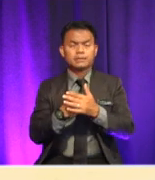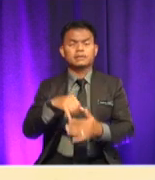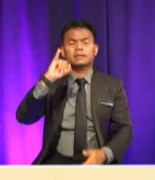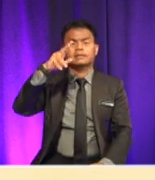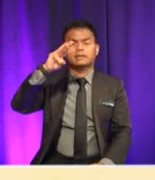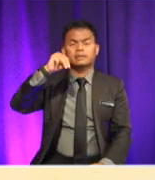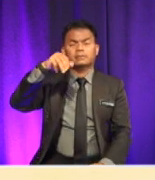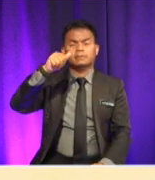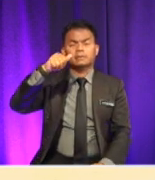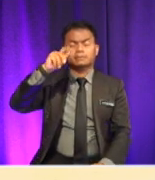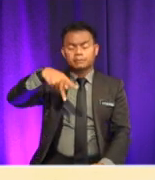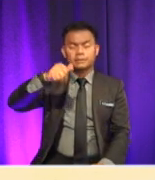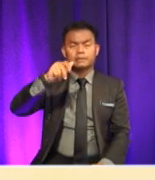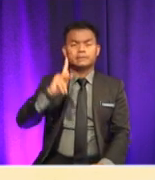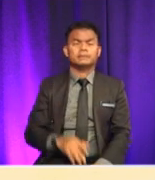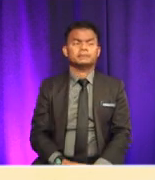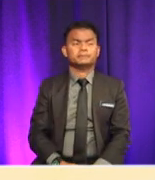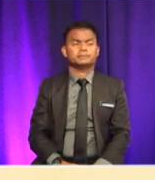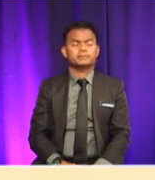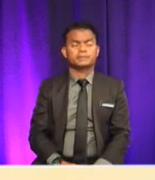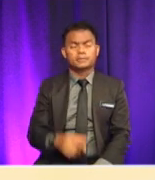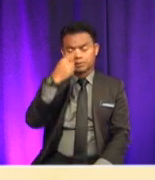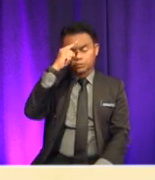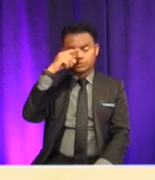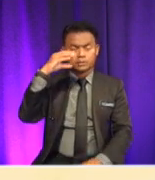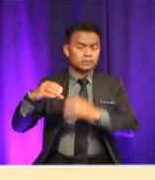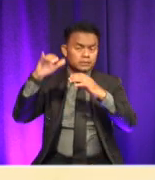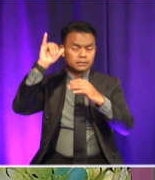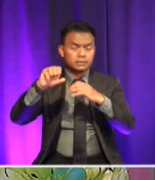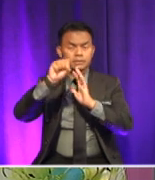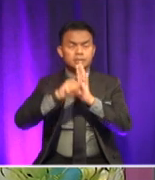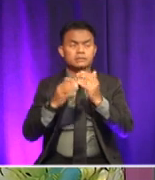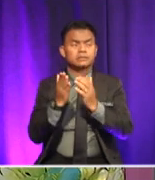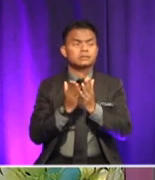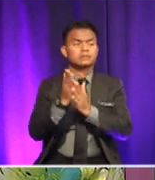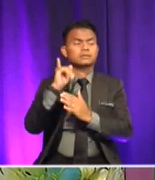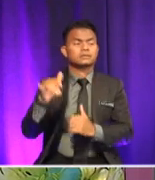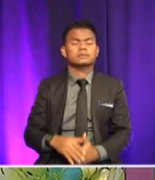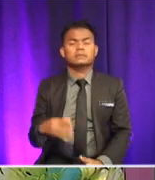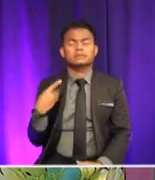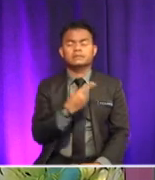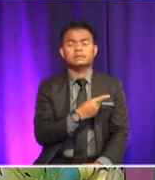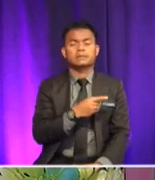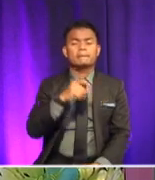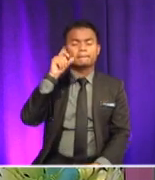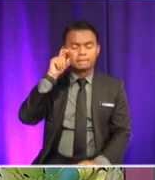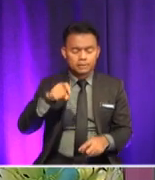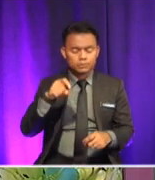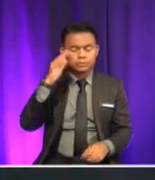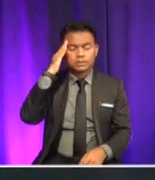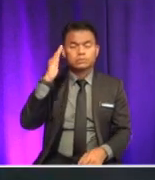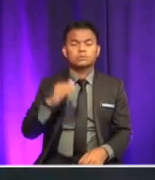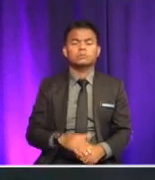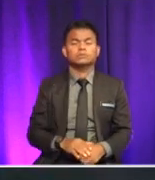impact the next event? So you need to know the whole story. Okay, so in